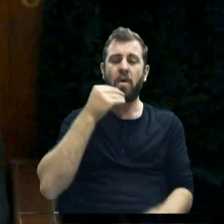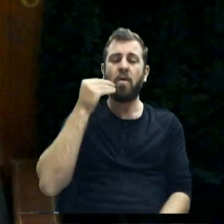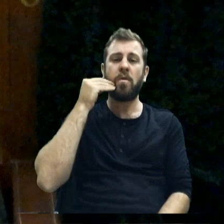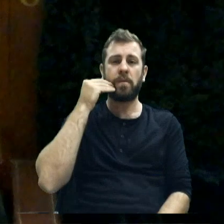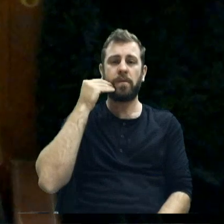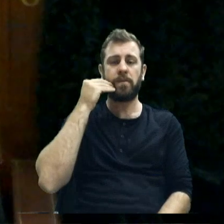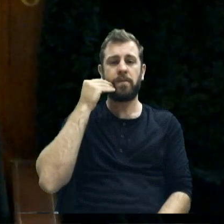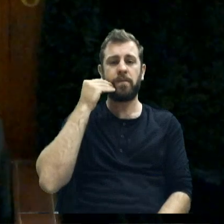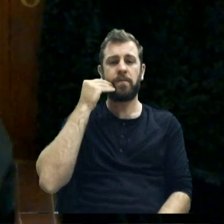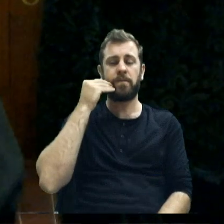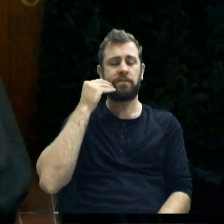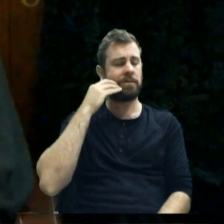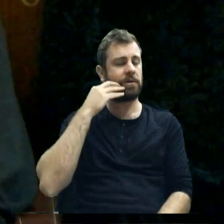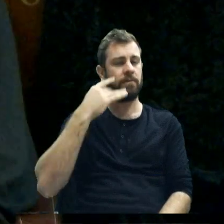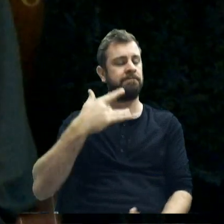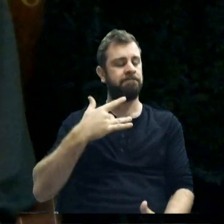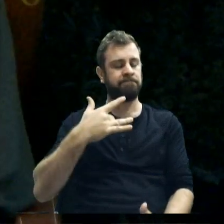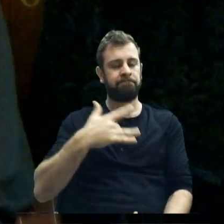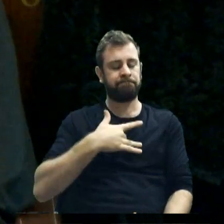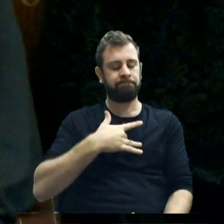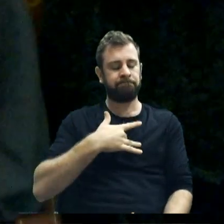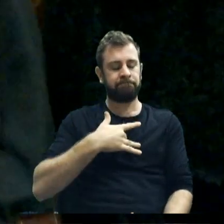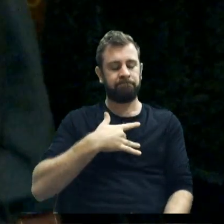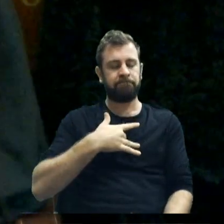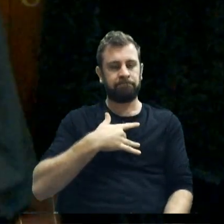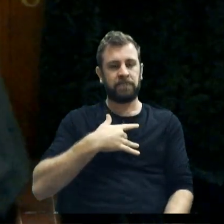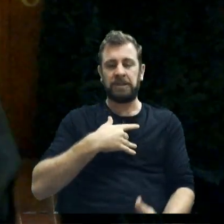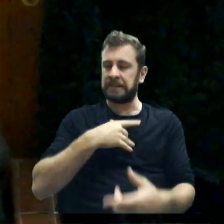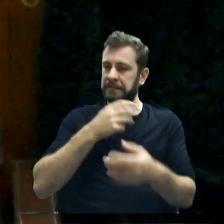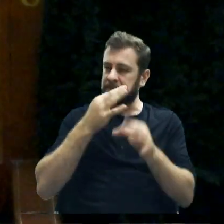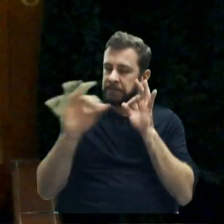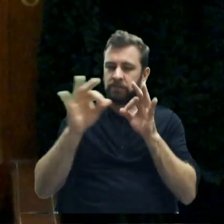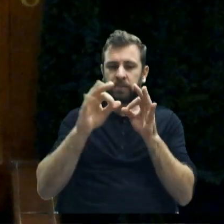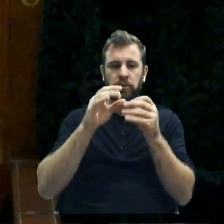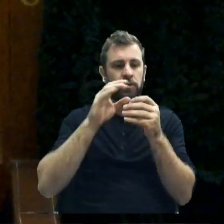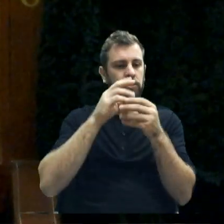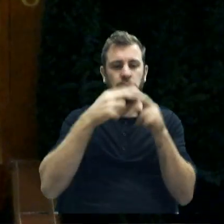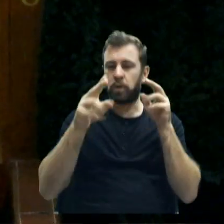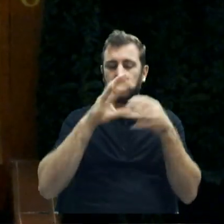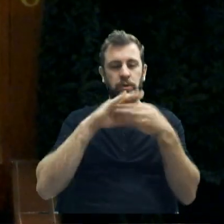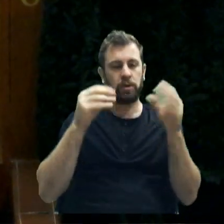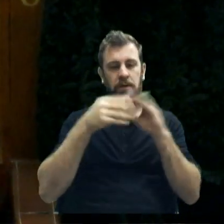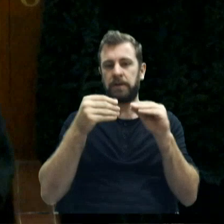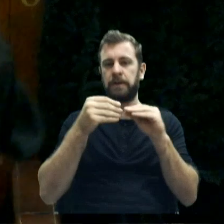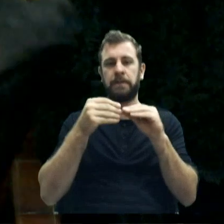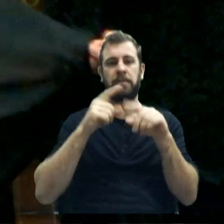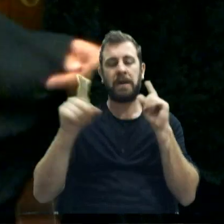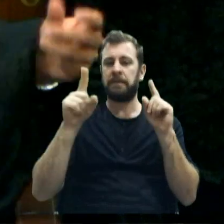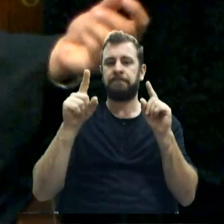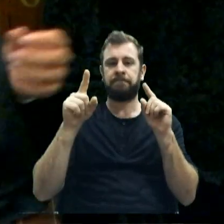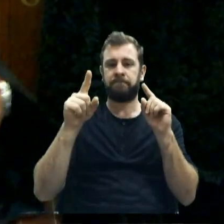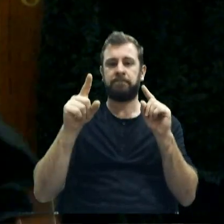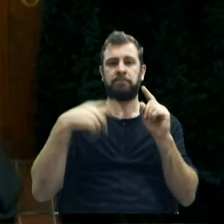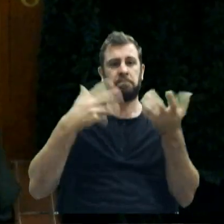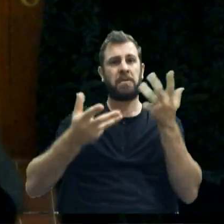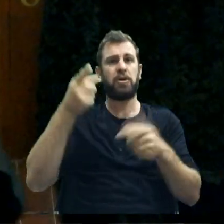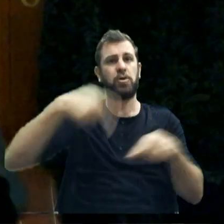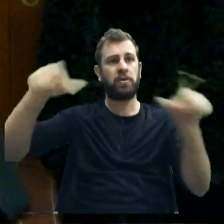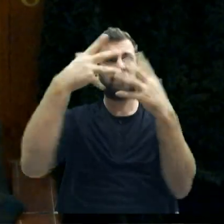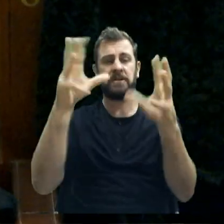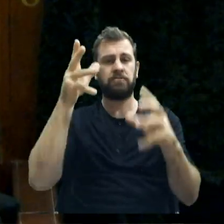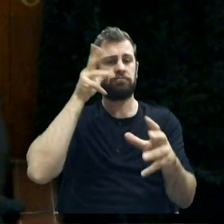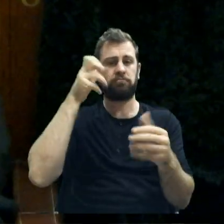It's a very touching story for me, a very simple, short story, but it really means a lot to me, maybe for all of you as well. I'm sure you've heard it several times.